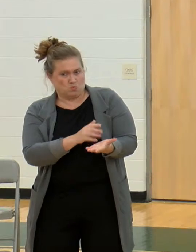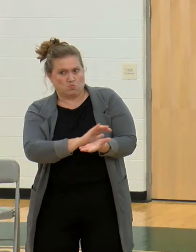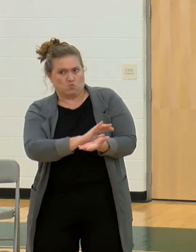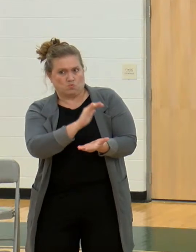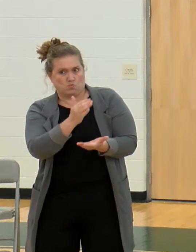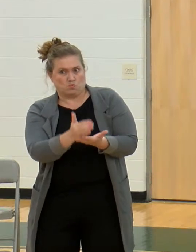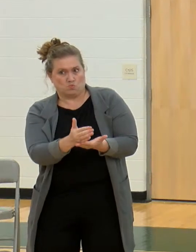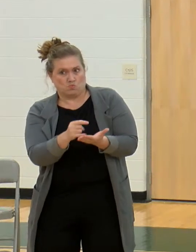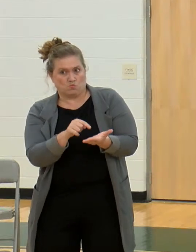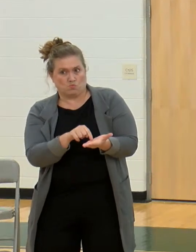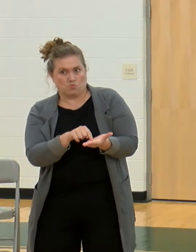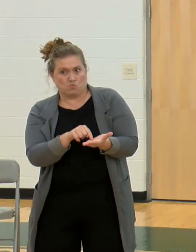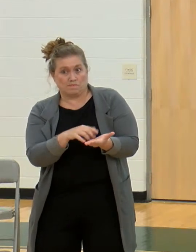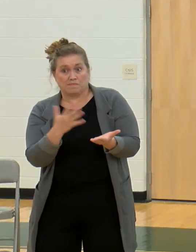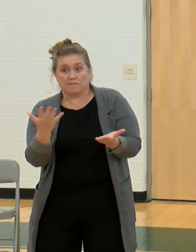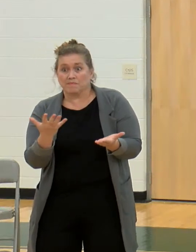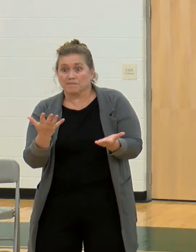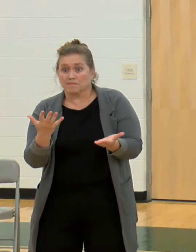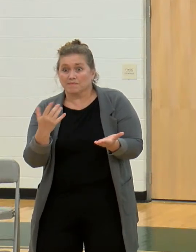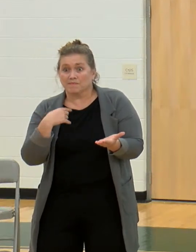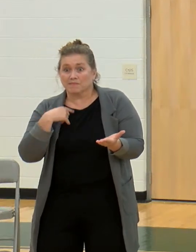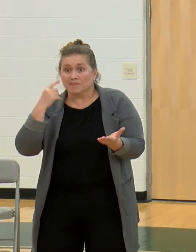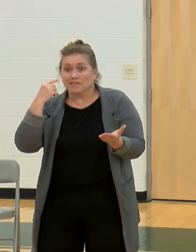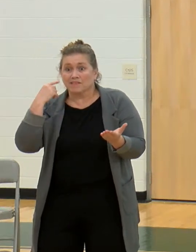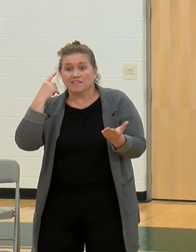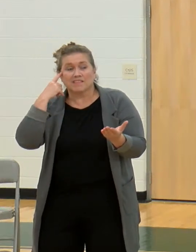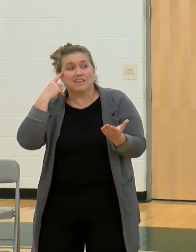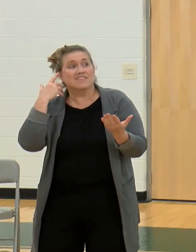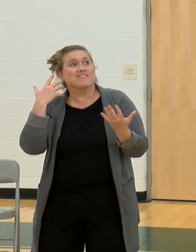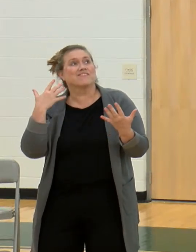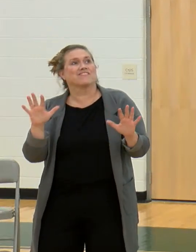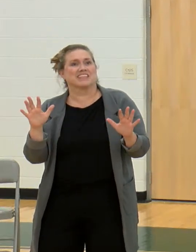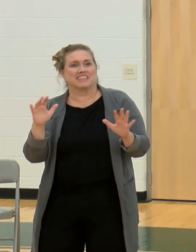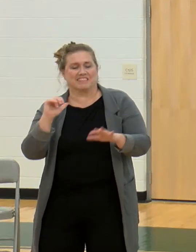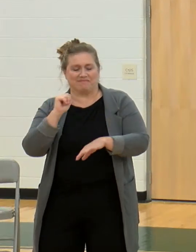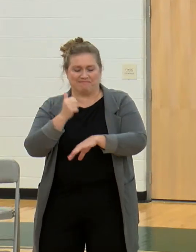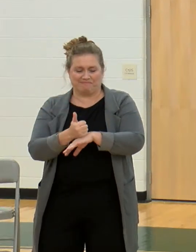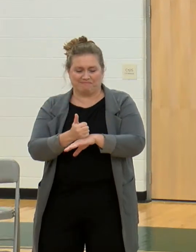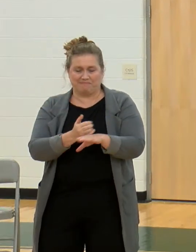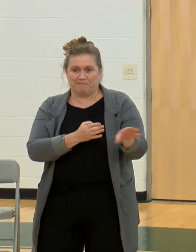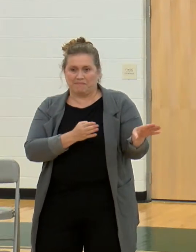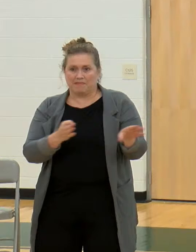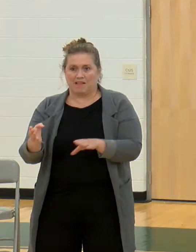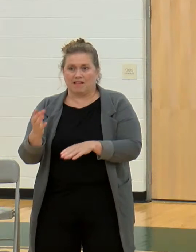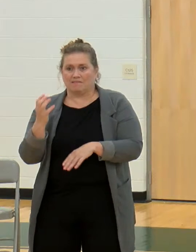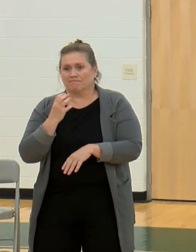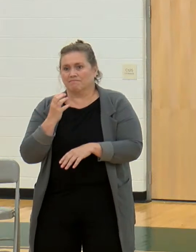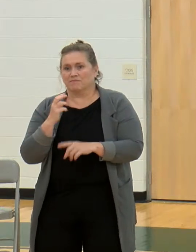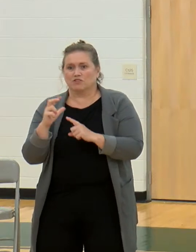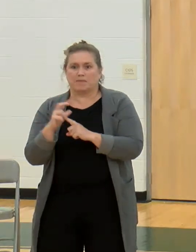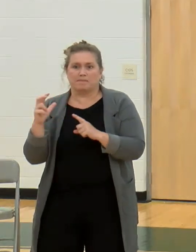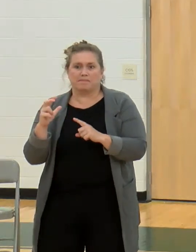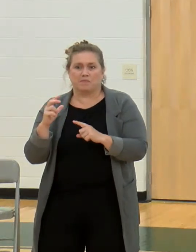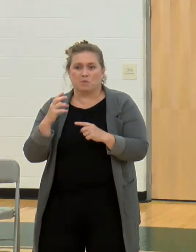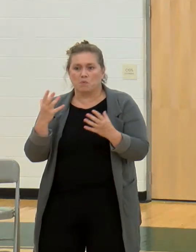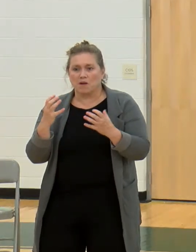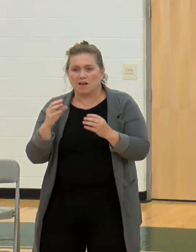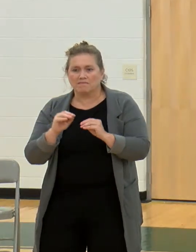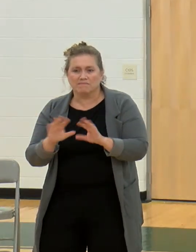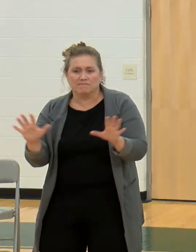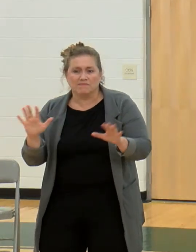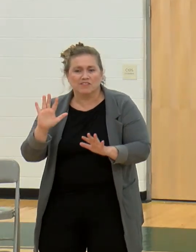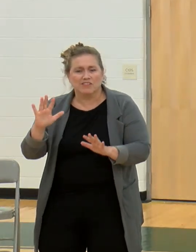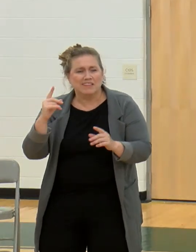got a great plan and ready to share it and hear what you have to say about it. So I